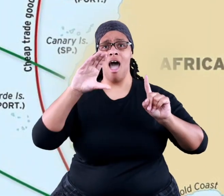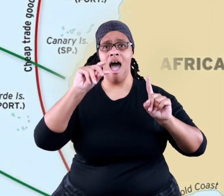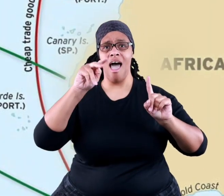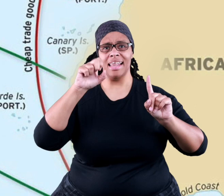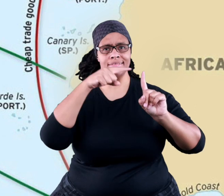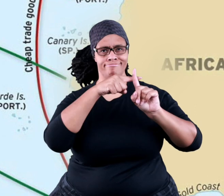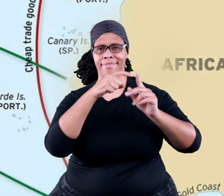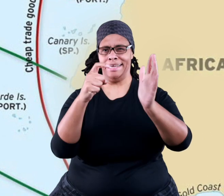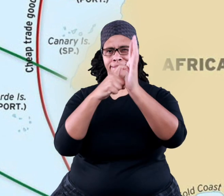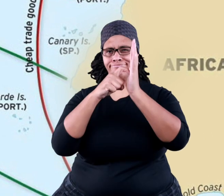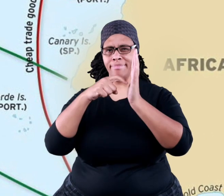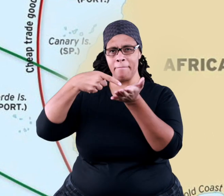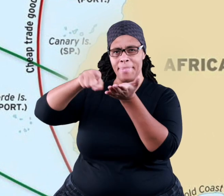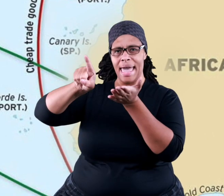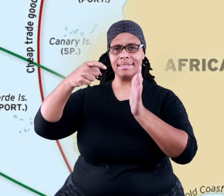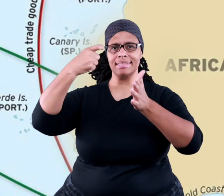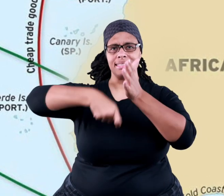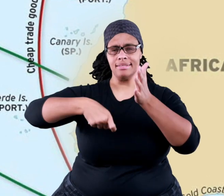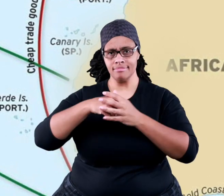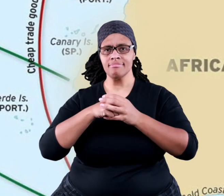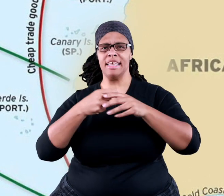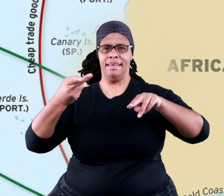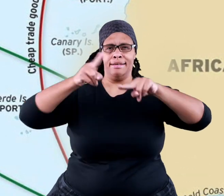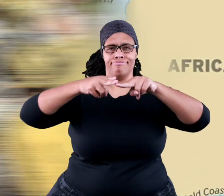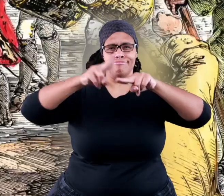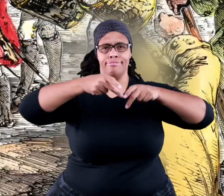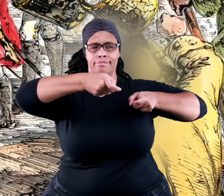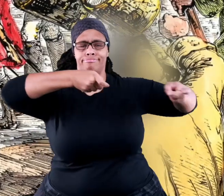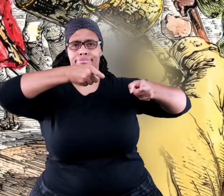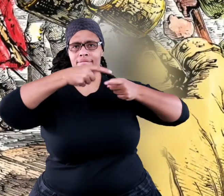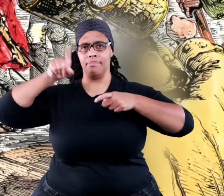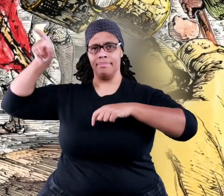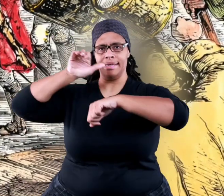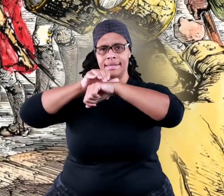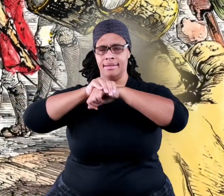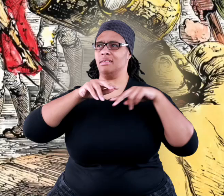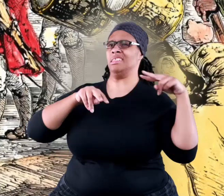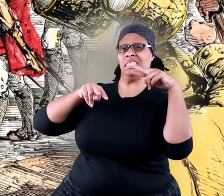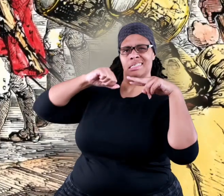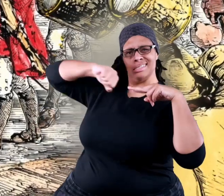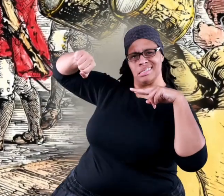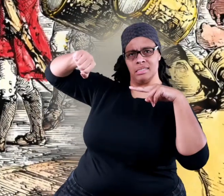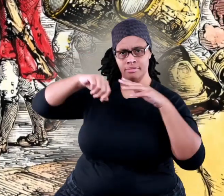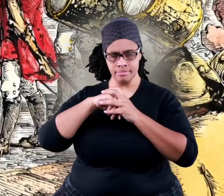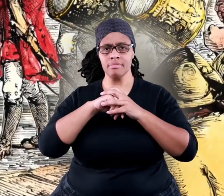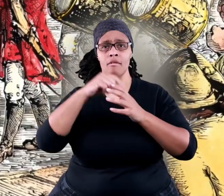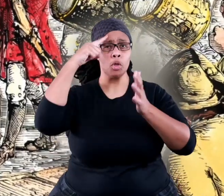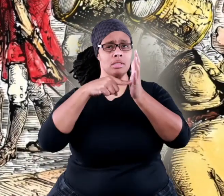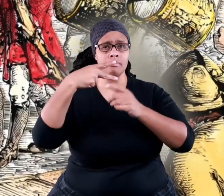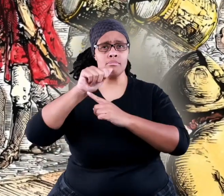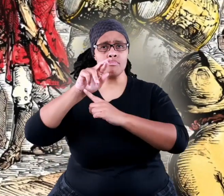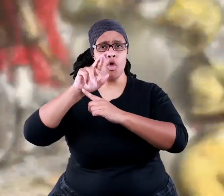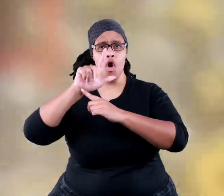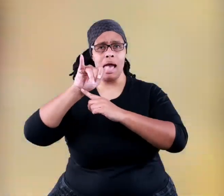whom the colonists were required to pay taxes. Increasing control from England was met with resistance.